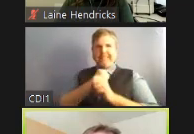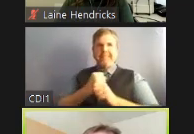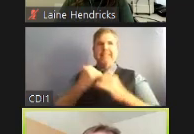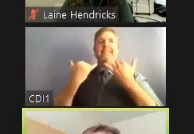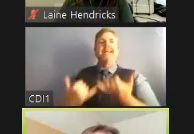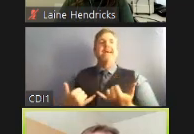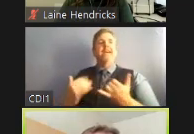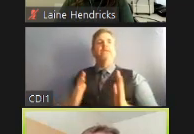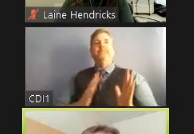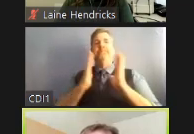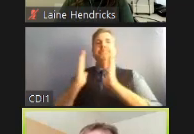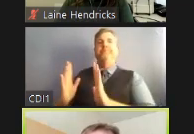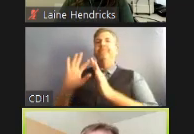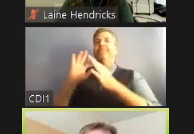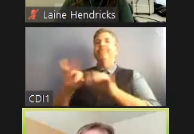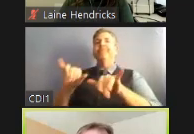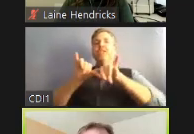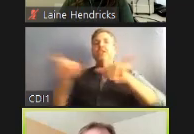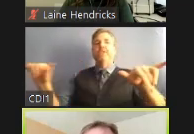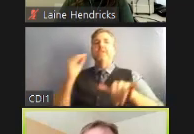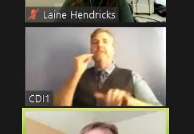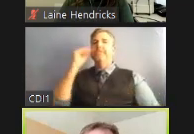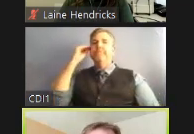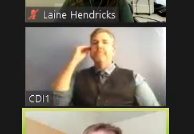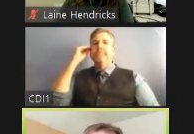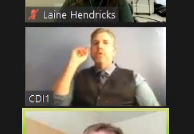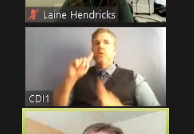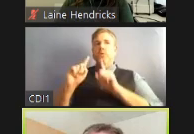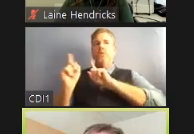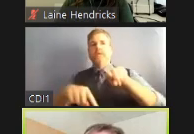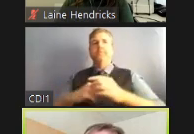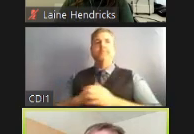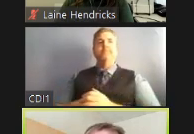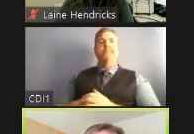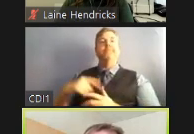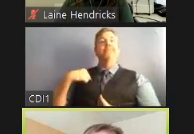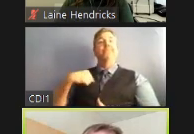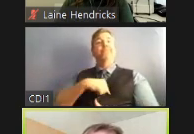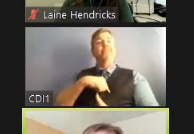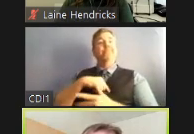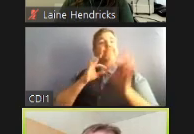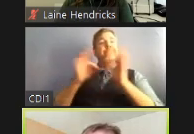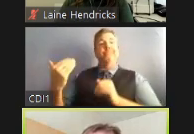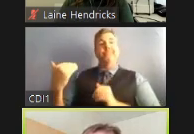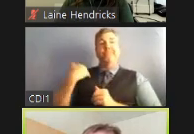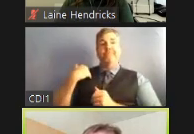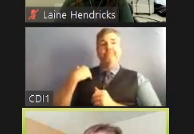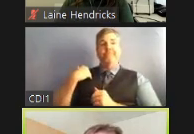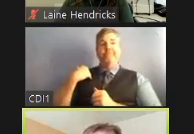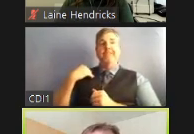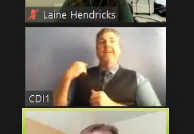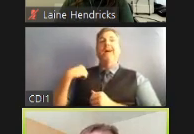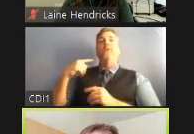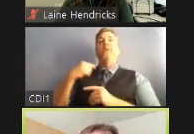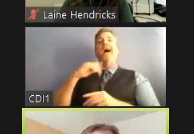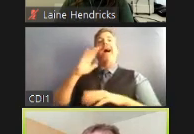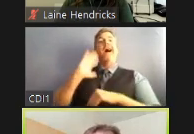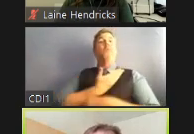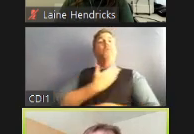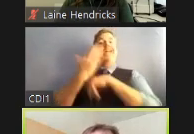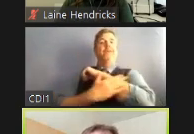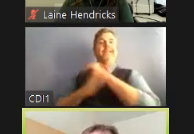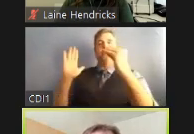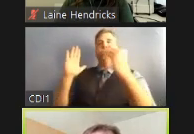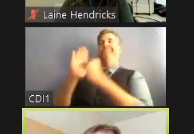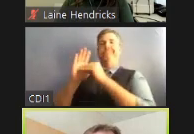we are on the state monitoring list. We've talked about this before. The California Department of Public Health has established a list of counties based on incidents